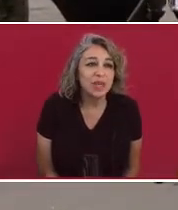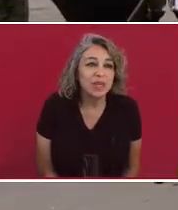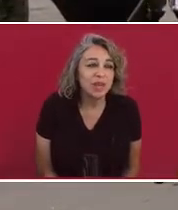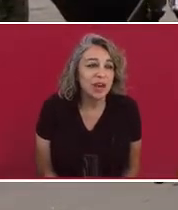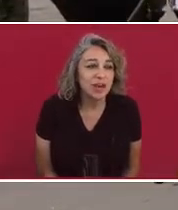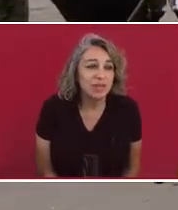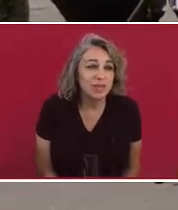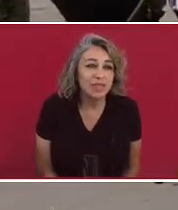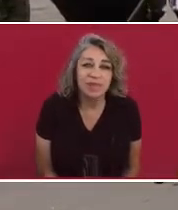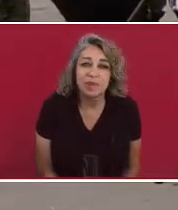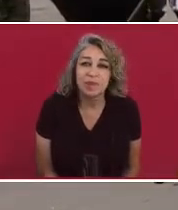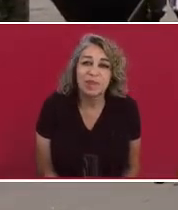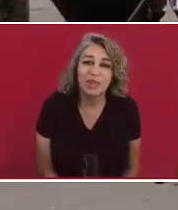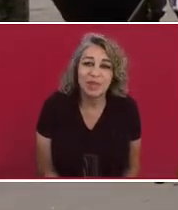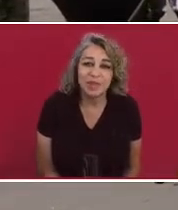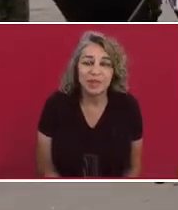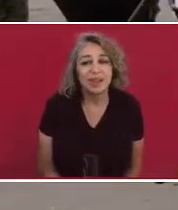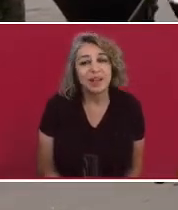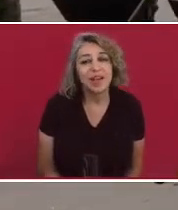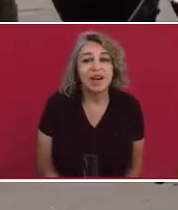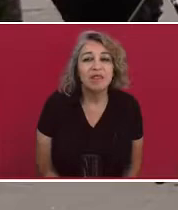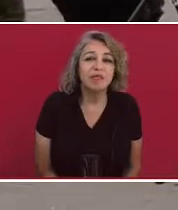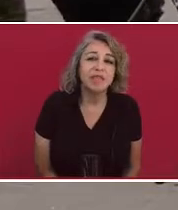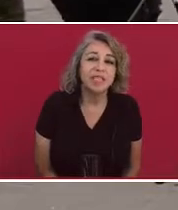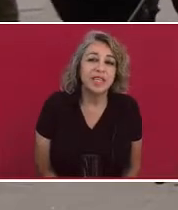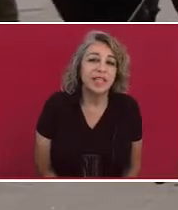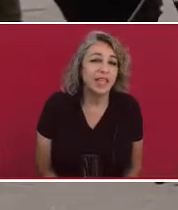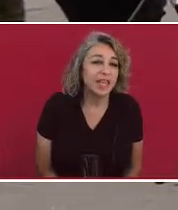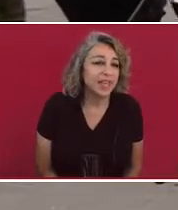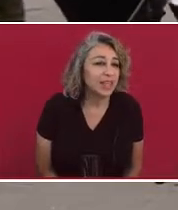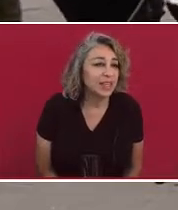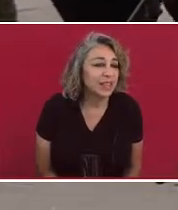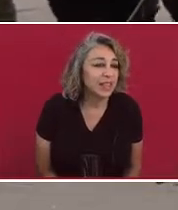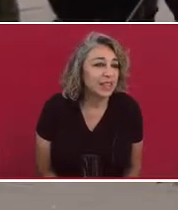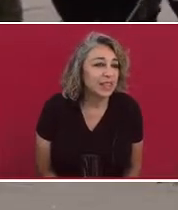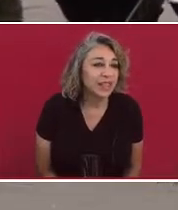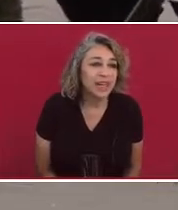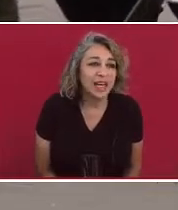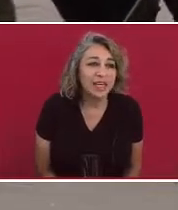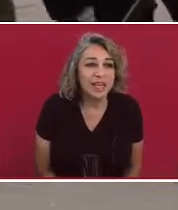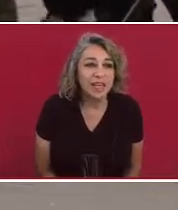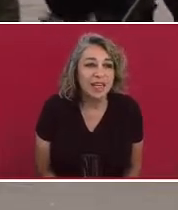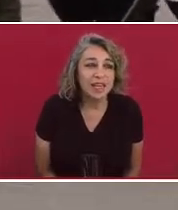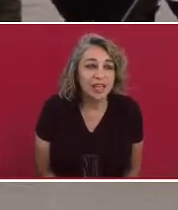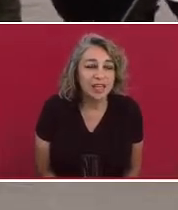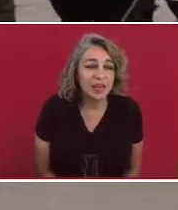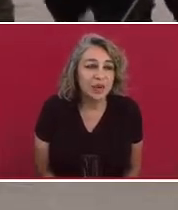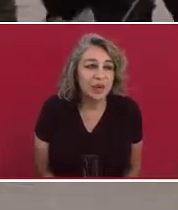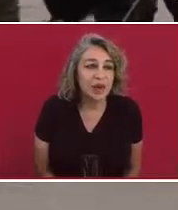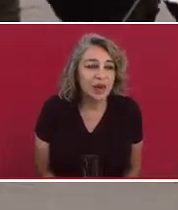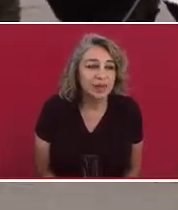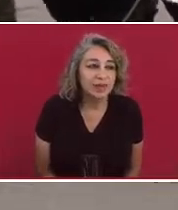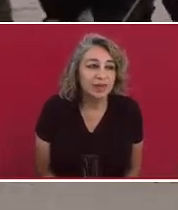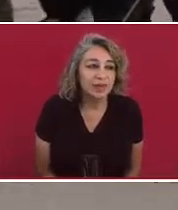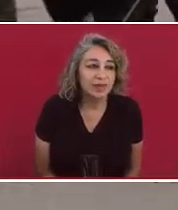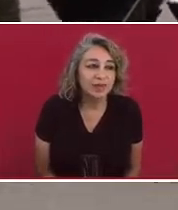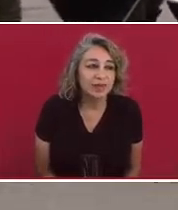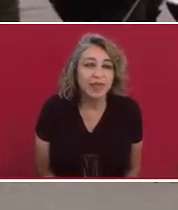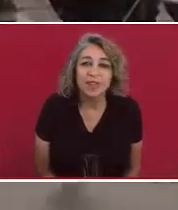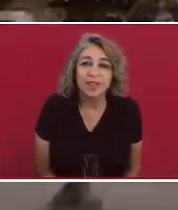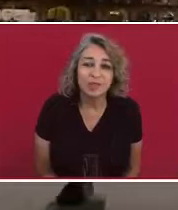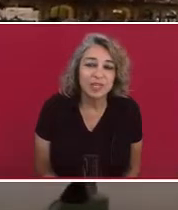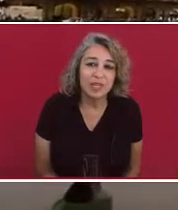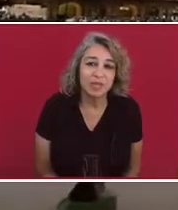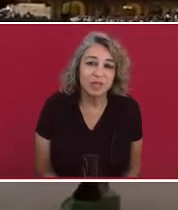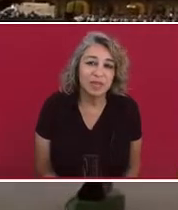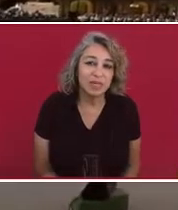I went to the conference in person. Unfortunately, I did not get to talk